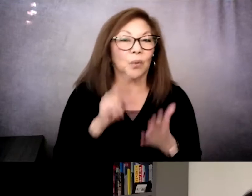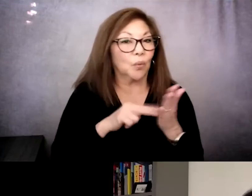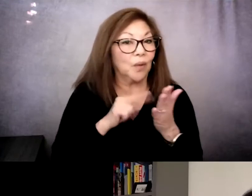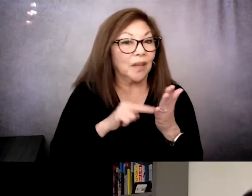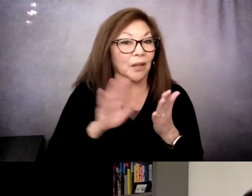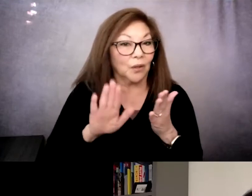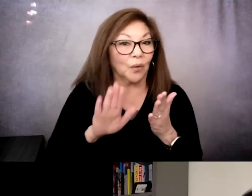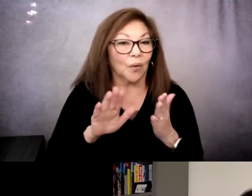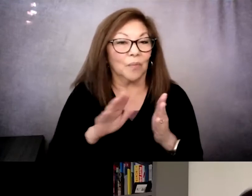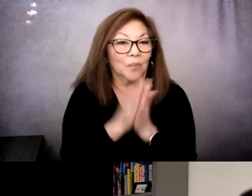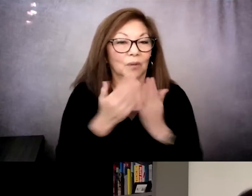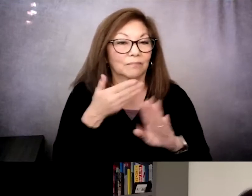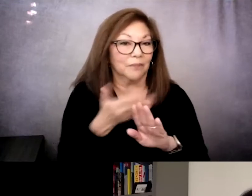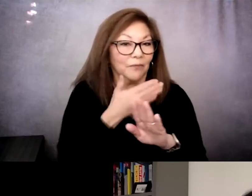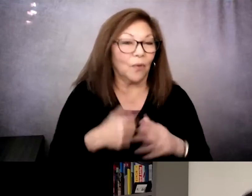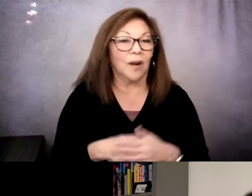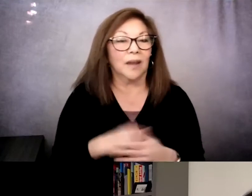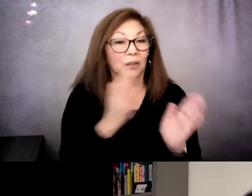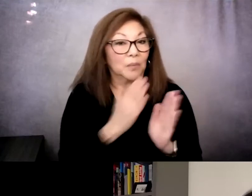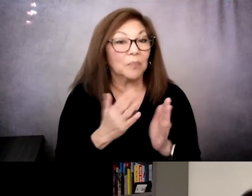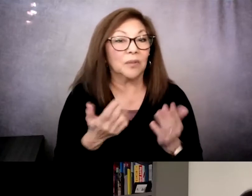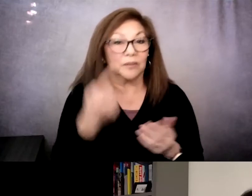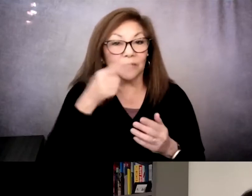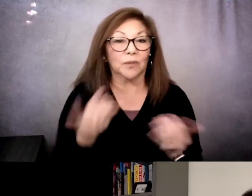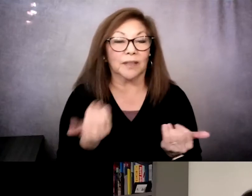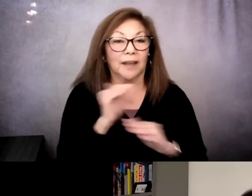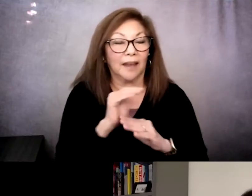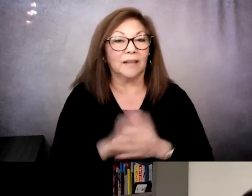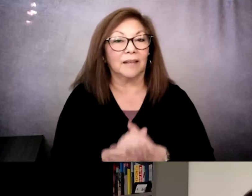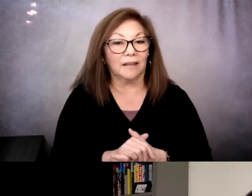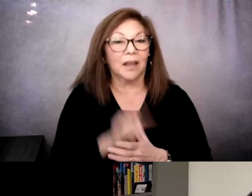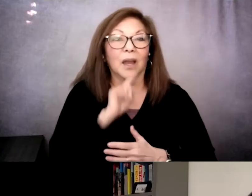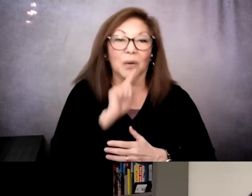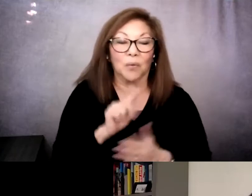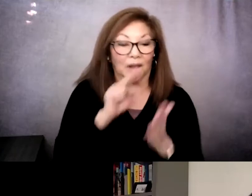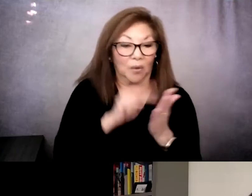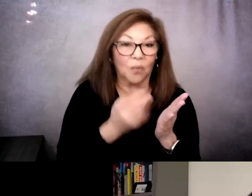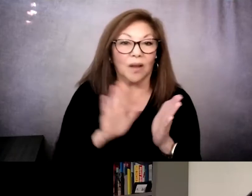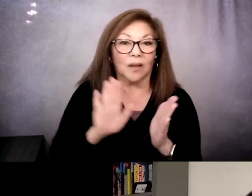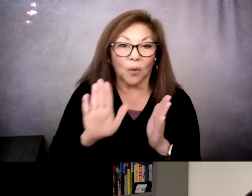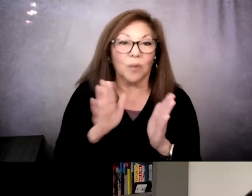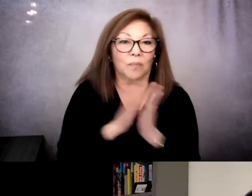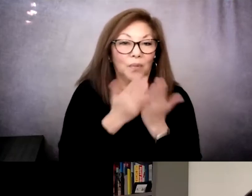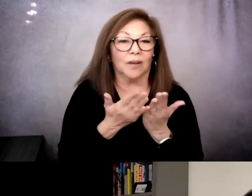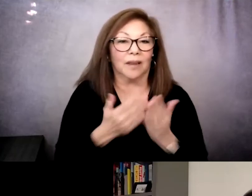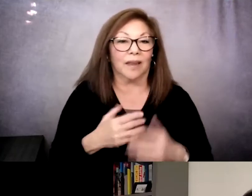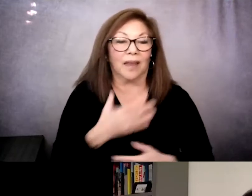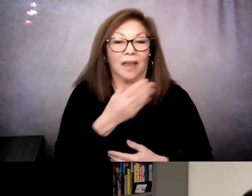work. So in preparation for tonight, I reread your book,